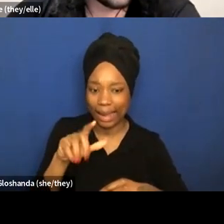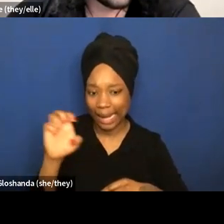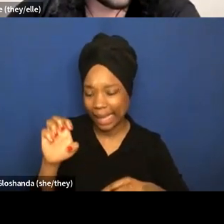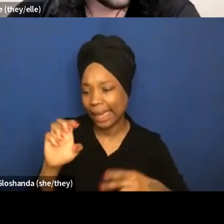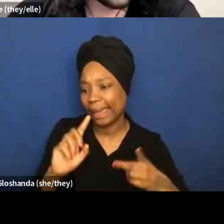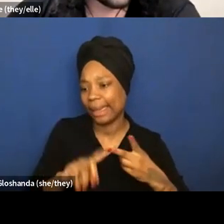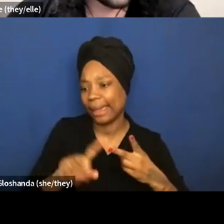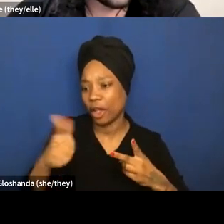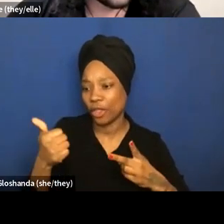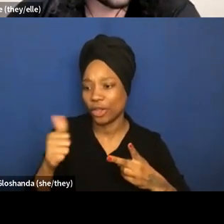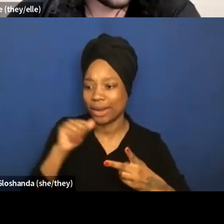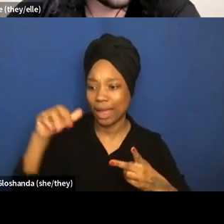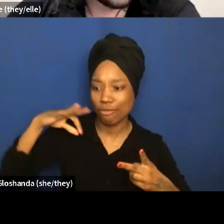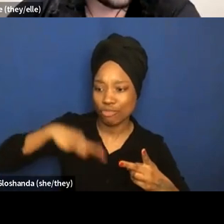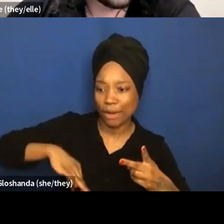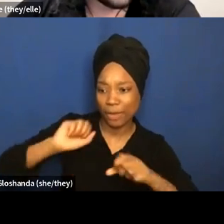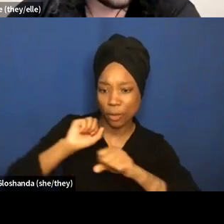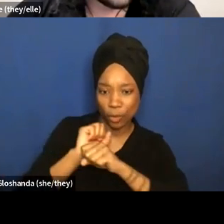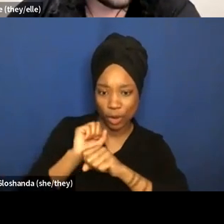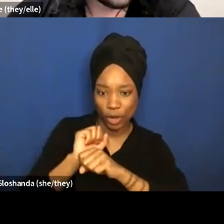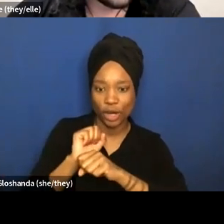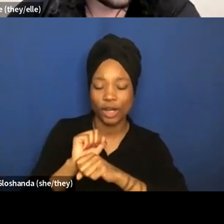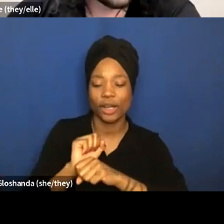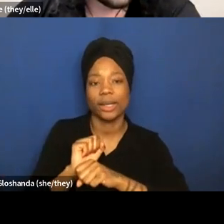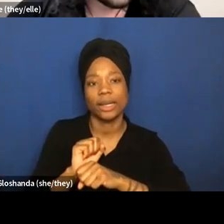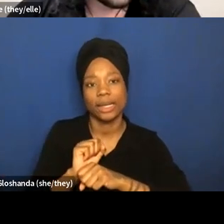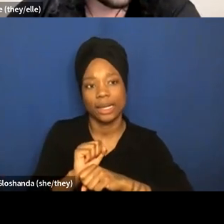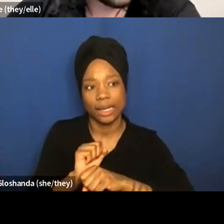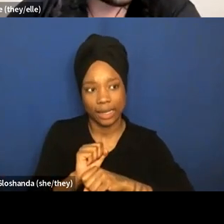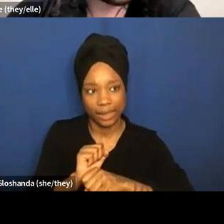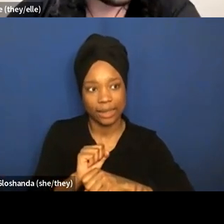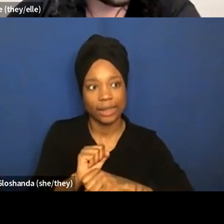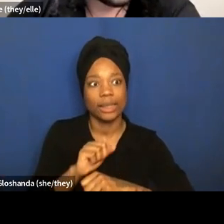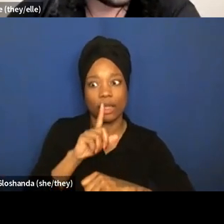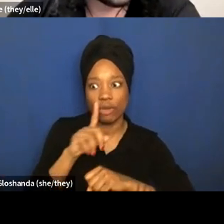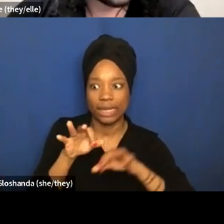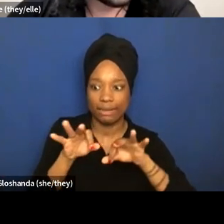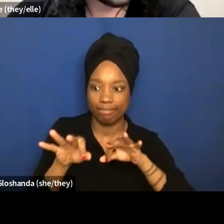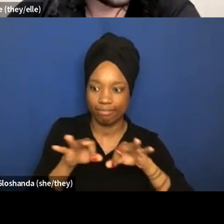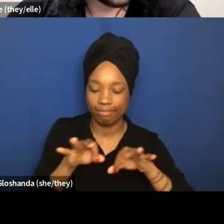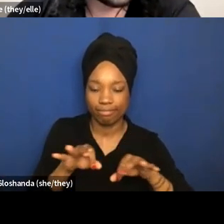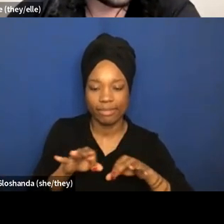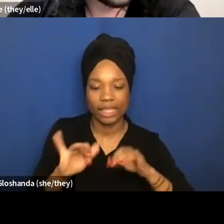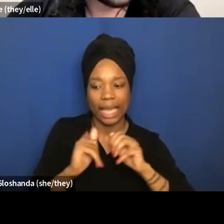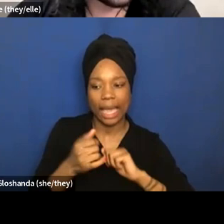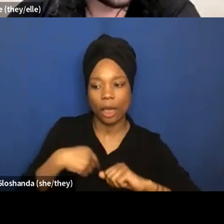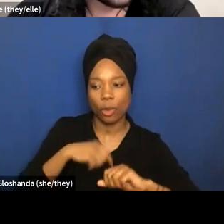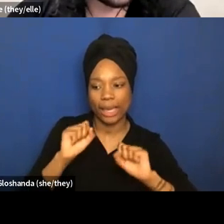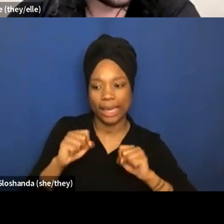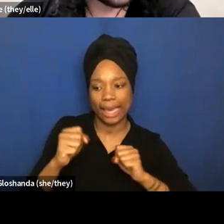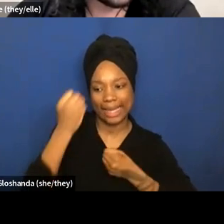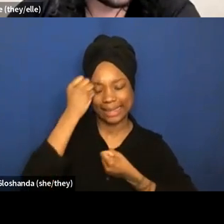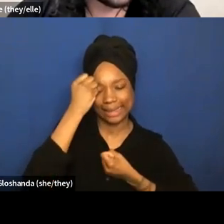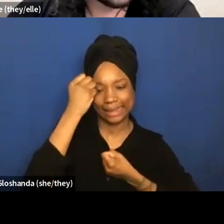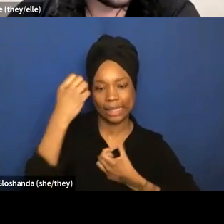nonprofit as F website really does break down also how we can be decolonizing how